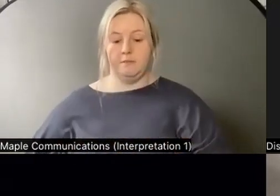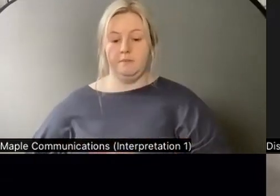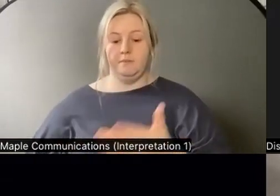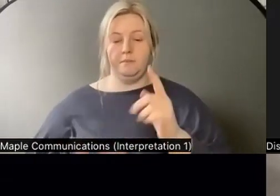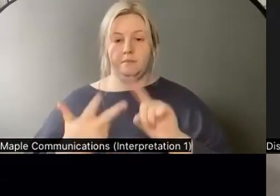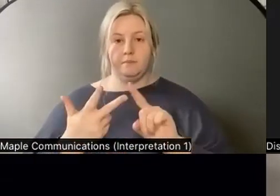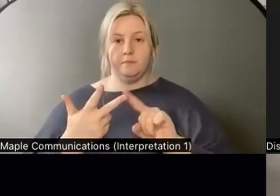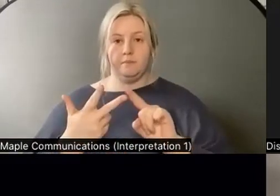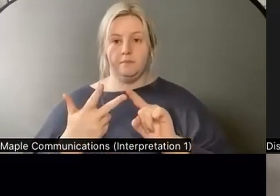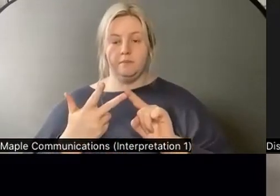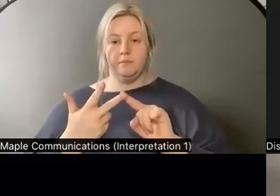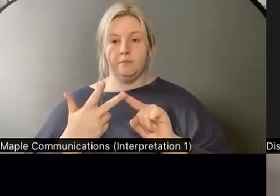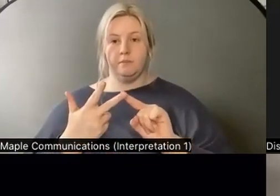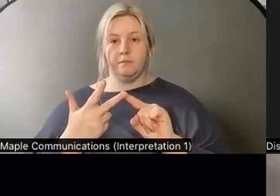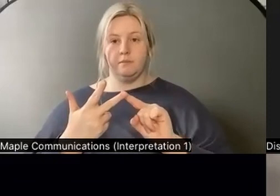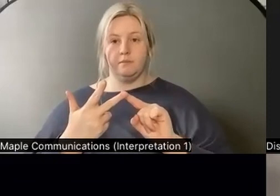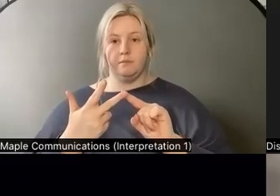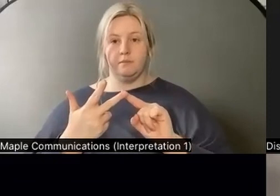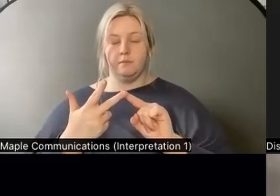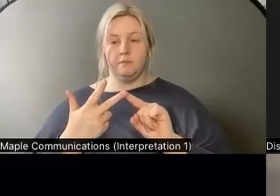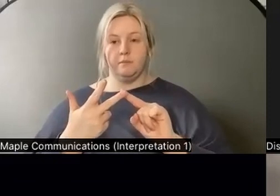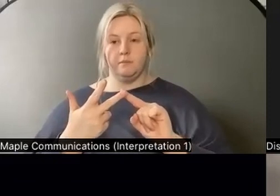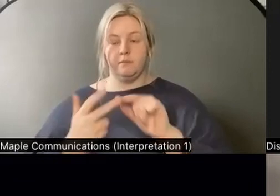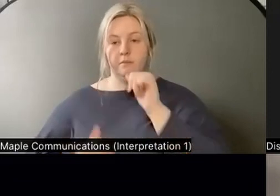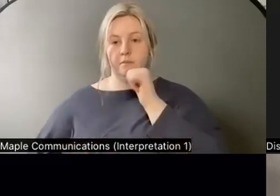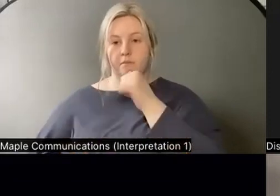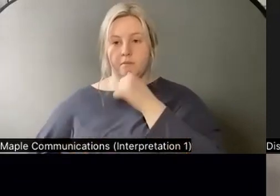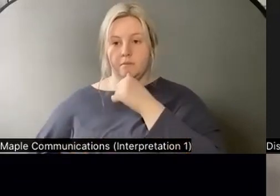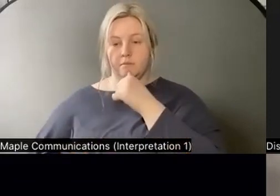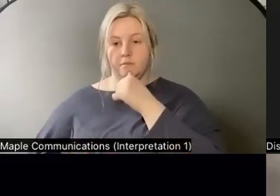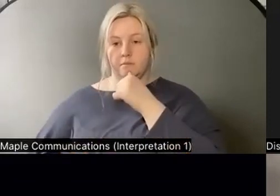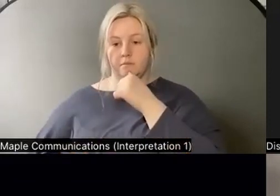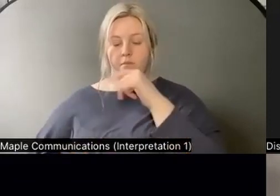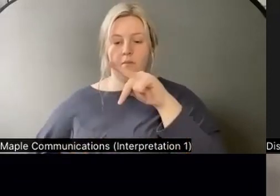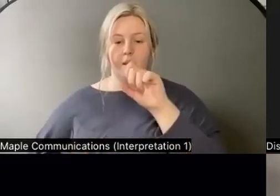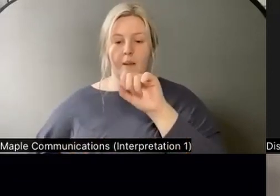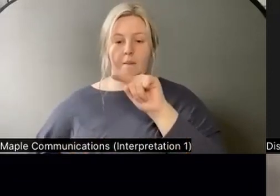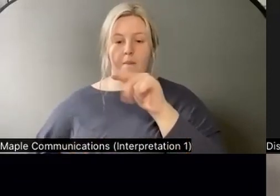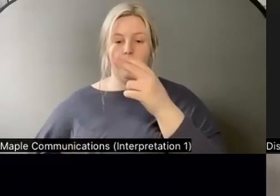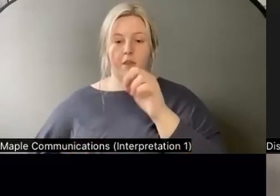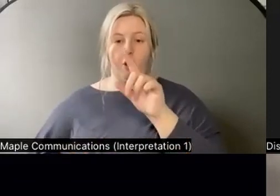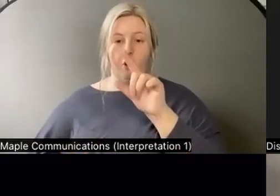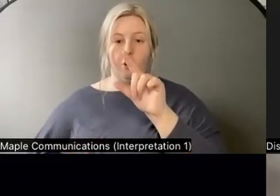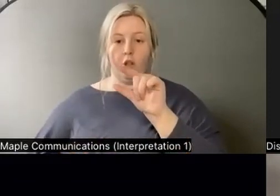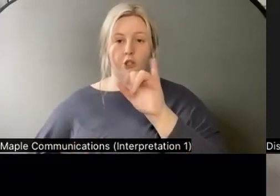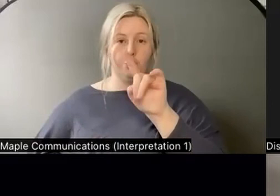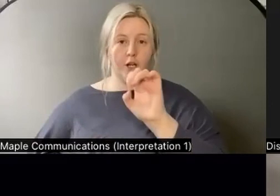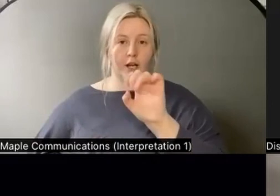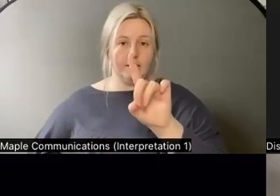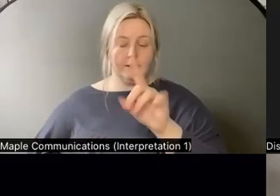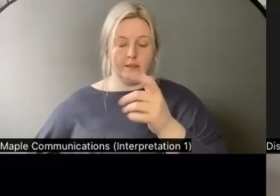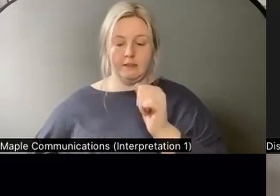Thirdly, it has widely pathologized suffering, turning behaviors and feelings deemed inconvenient from the standpoint of